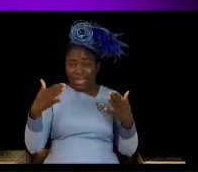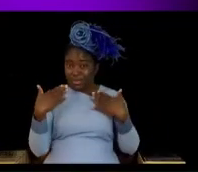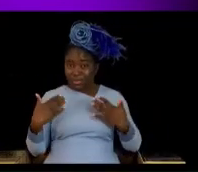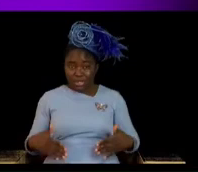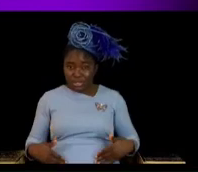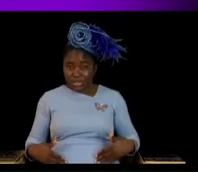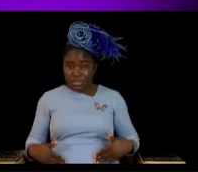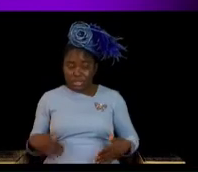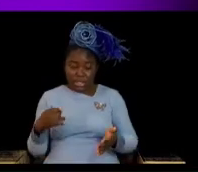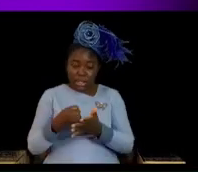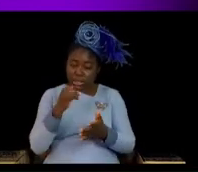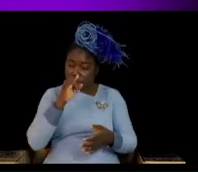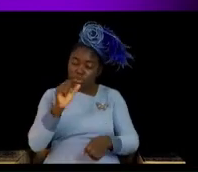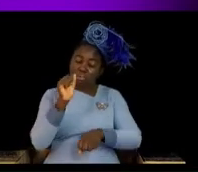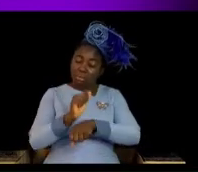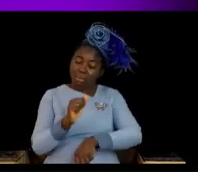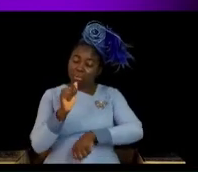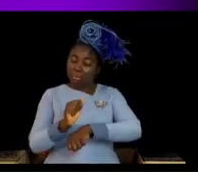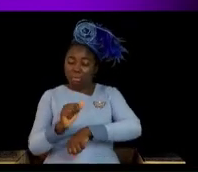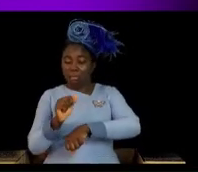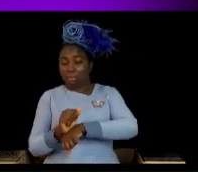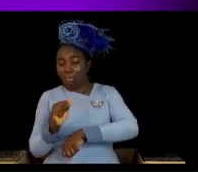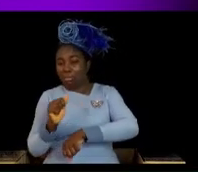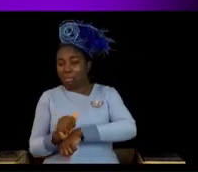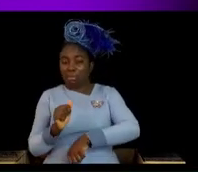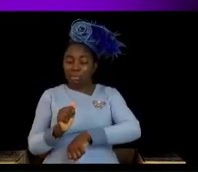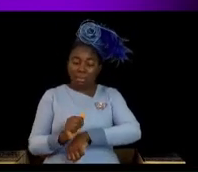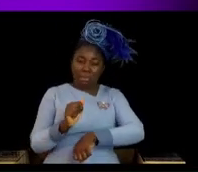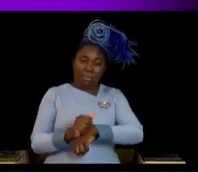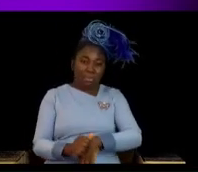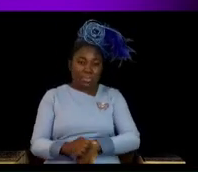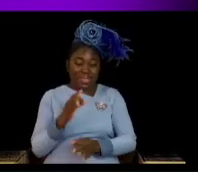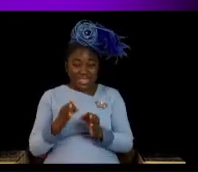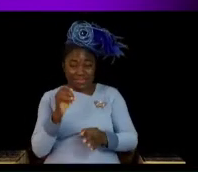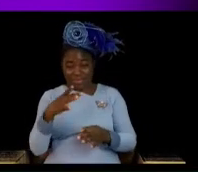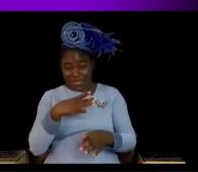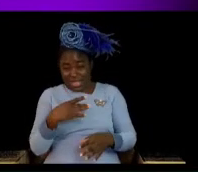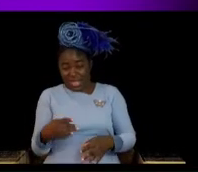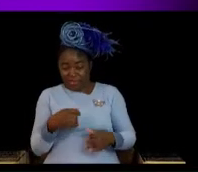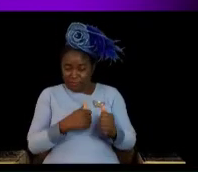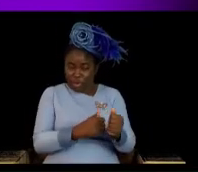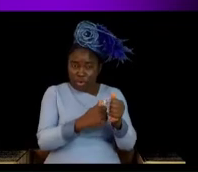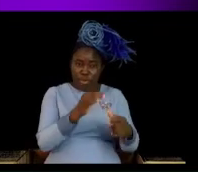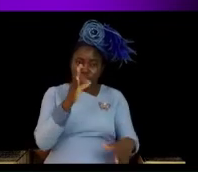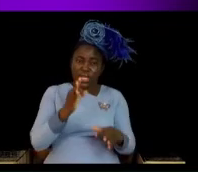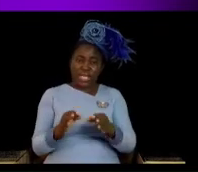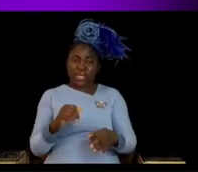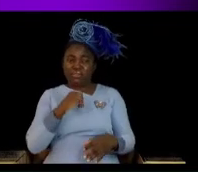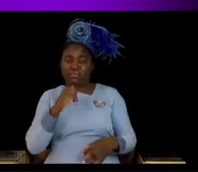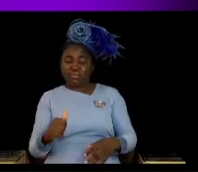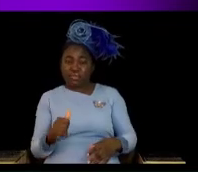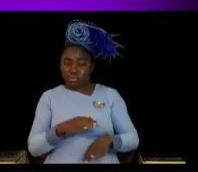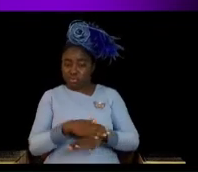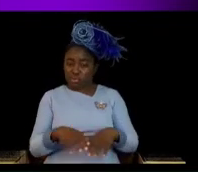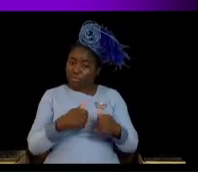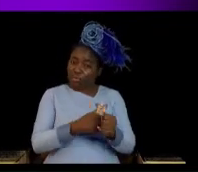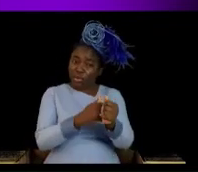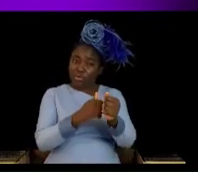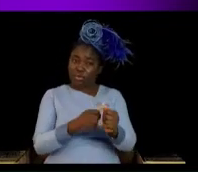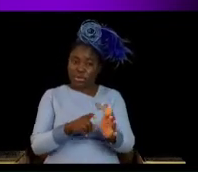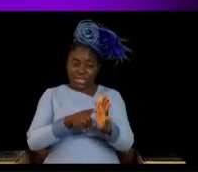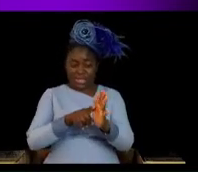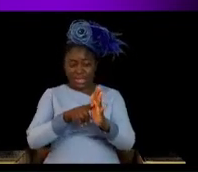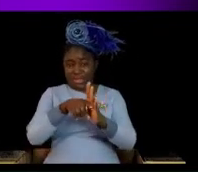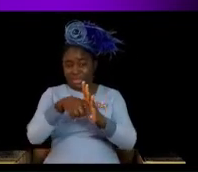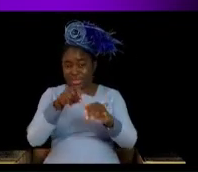Just working. Oun kan sise ti re ni. You don't follow, you don't follow. To ba won ko tele, to ba won ko ma tele. So one, you must know your God. Ori on betin lati mo